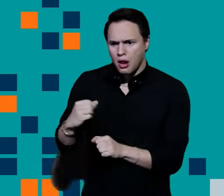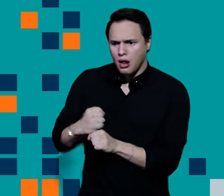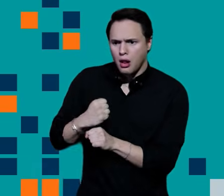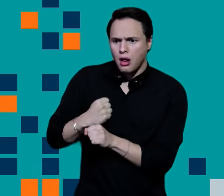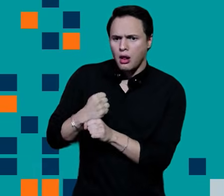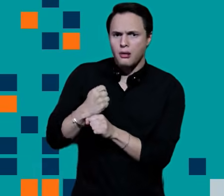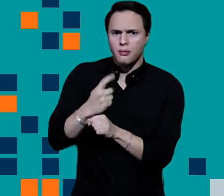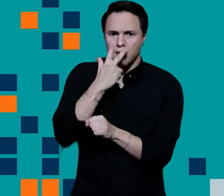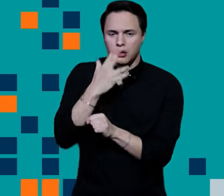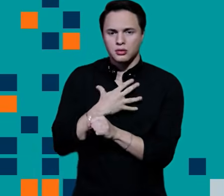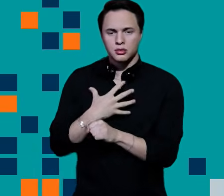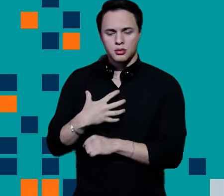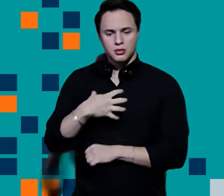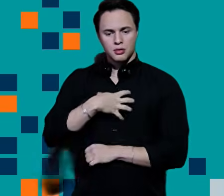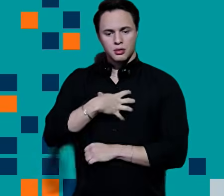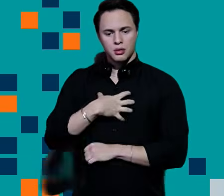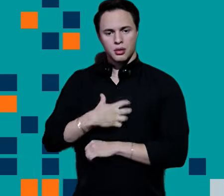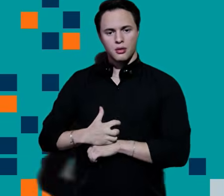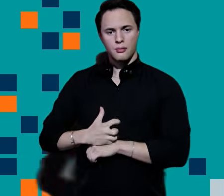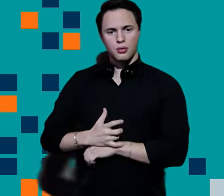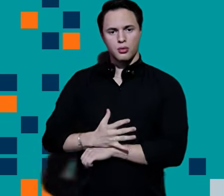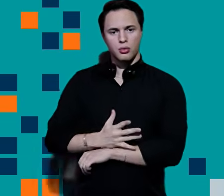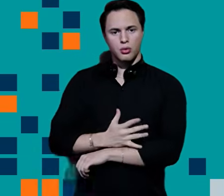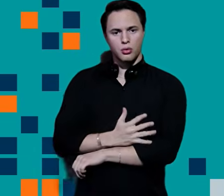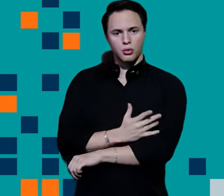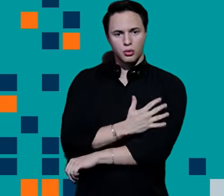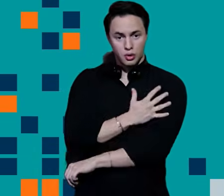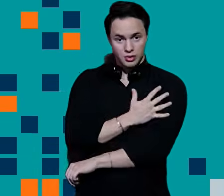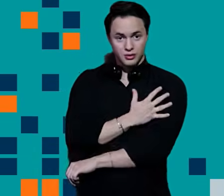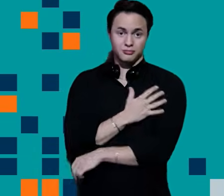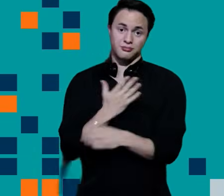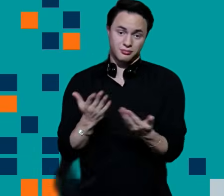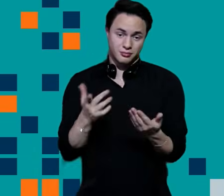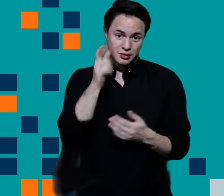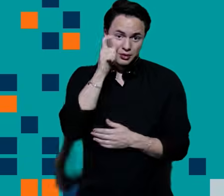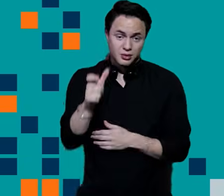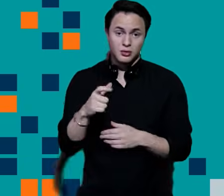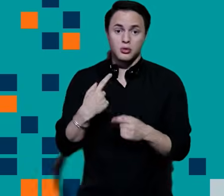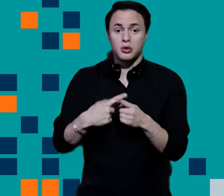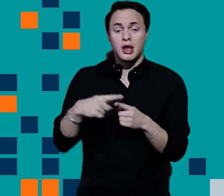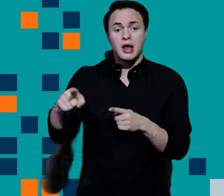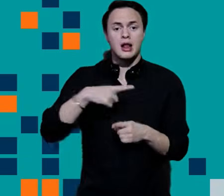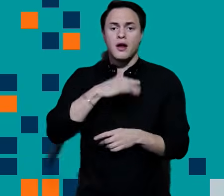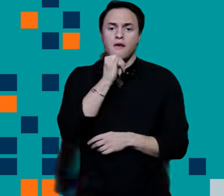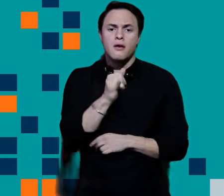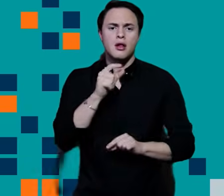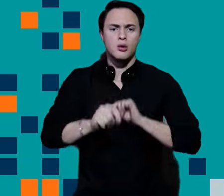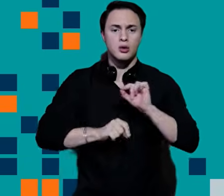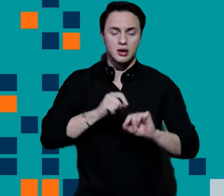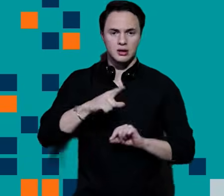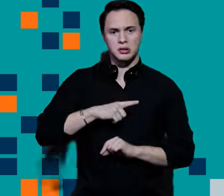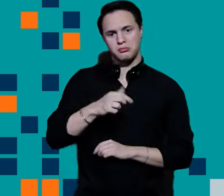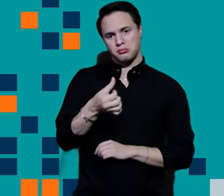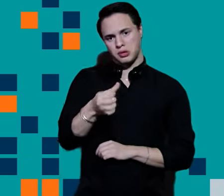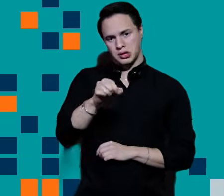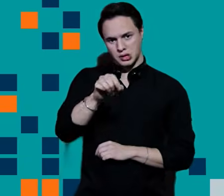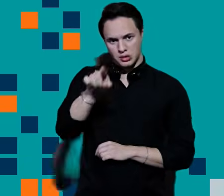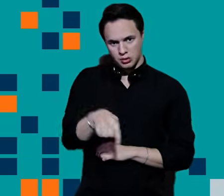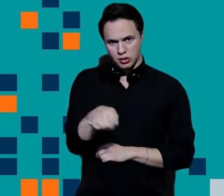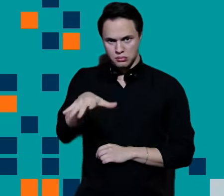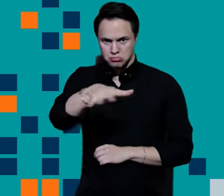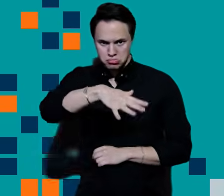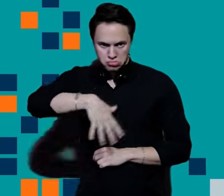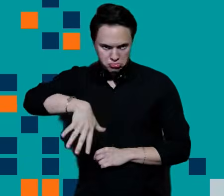of emotion. You should look up some of her work if you have further interest. What does she say? She says that there's the external world all